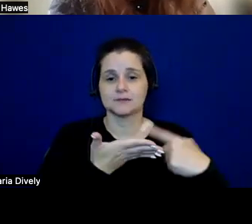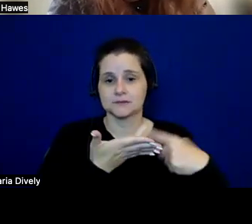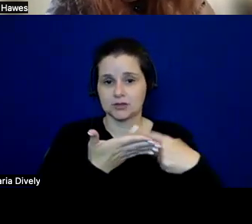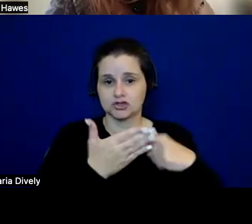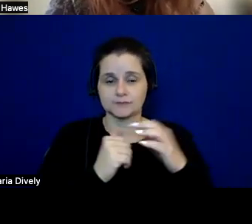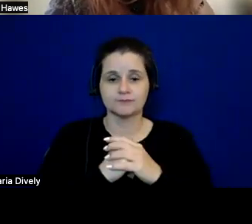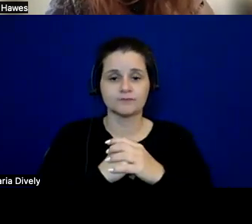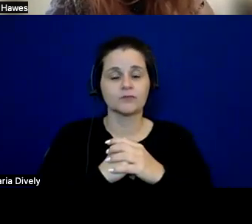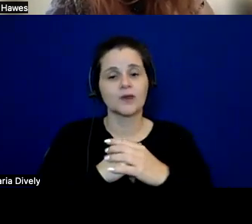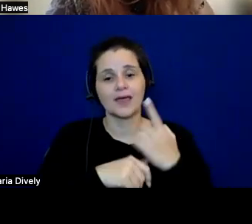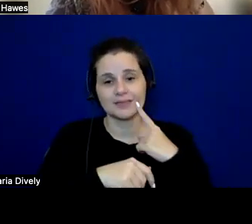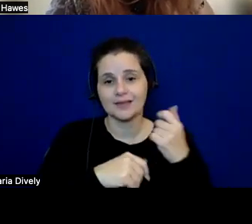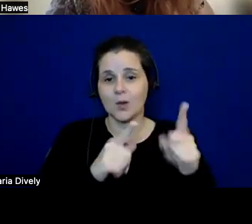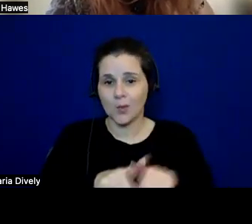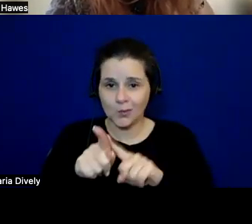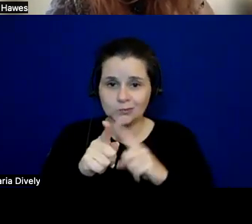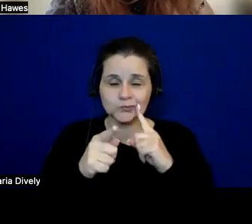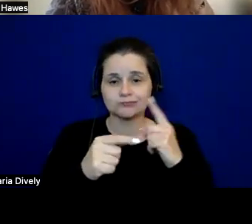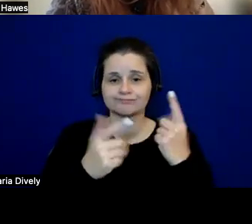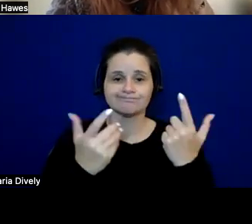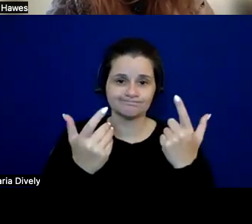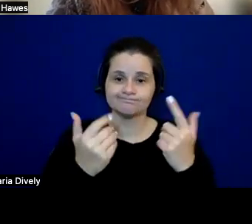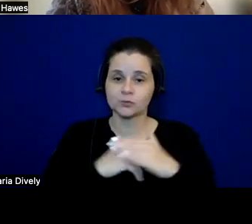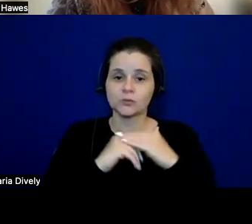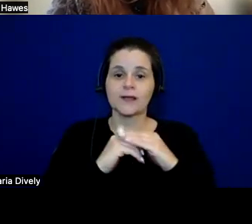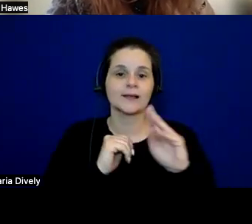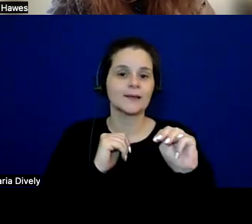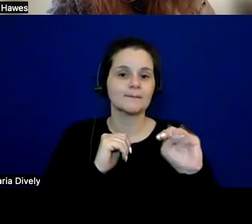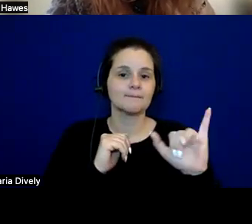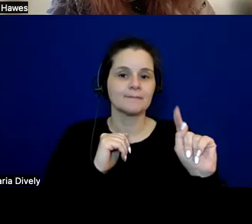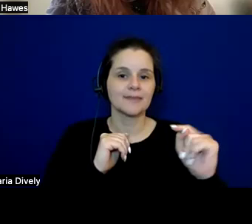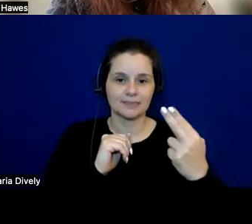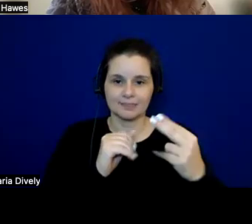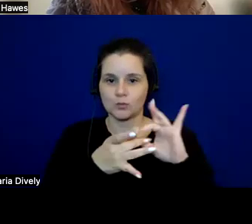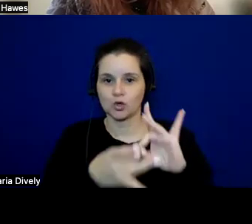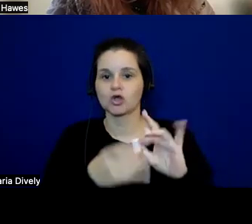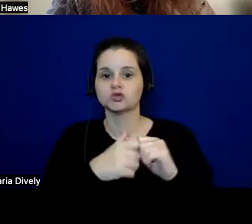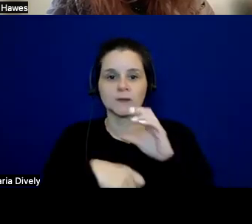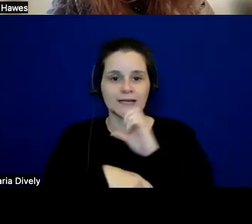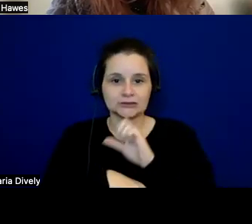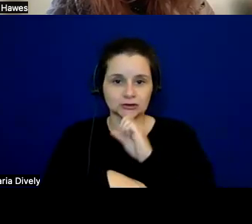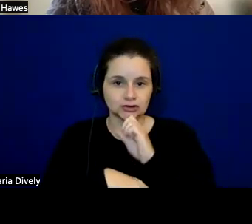also, touches on a myth around age, right? That,